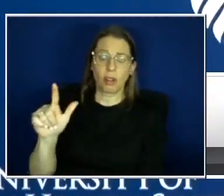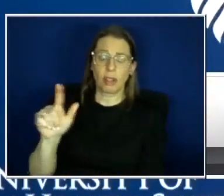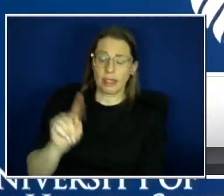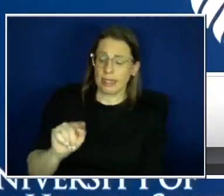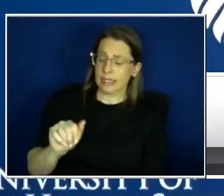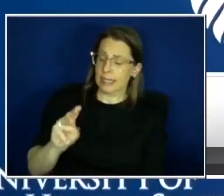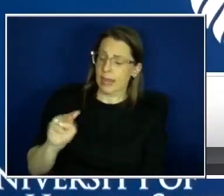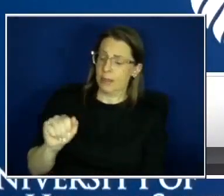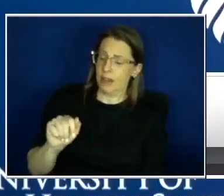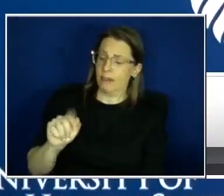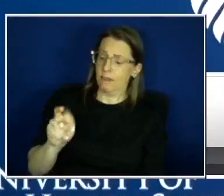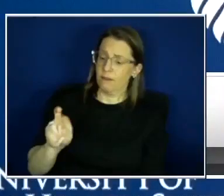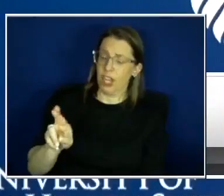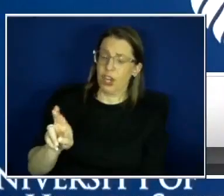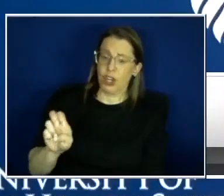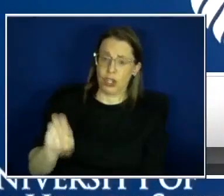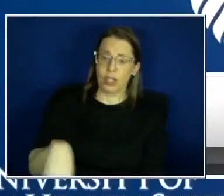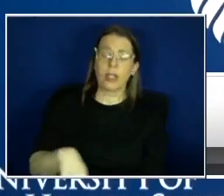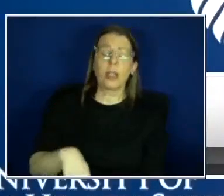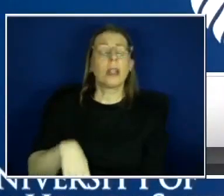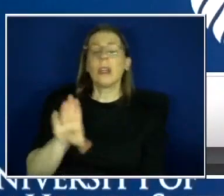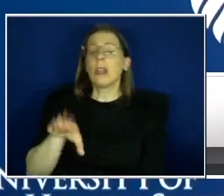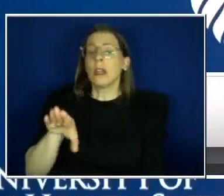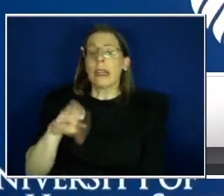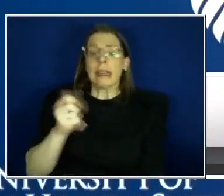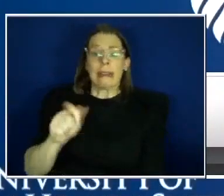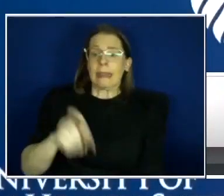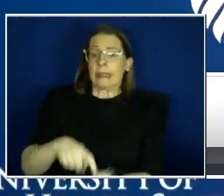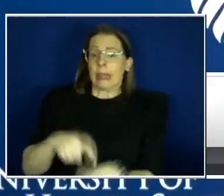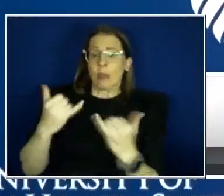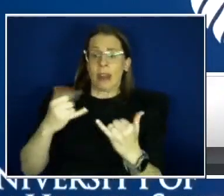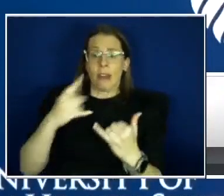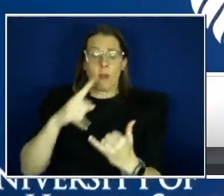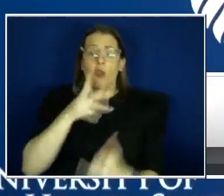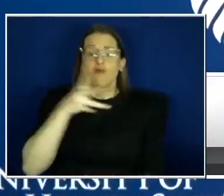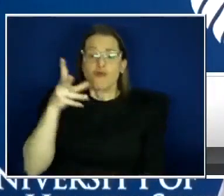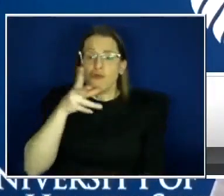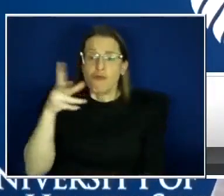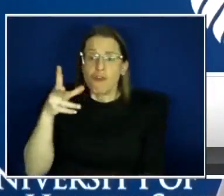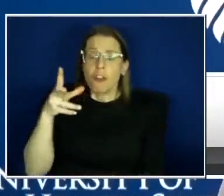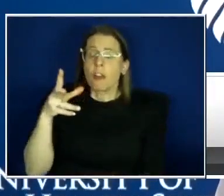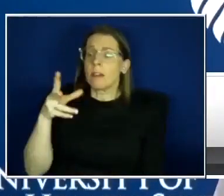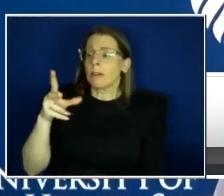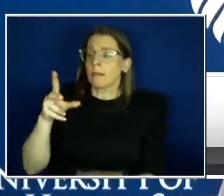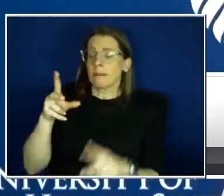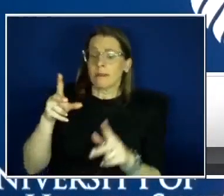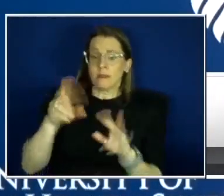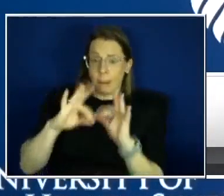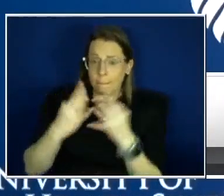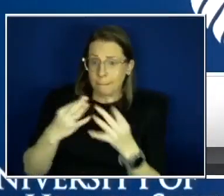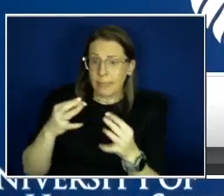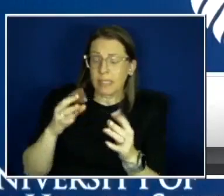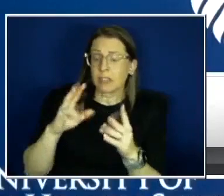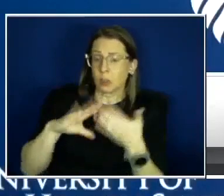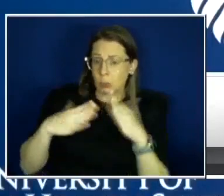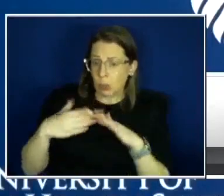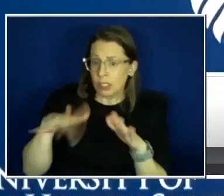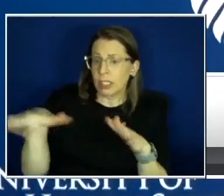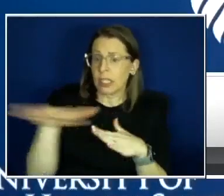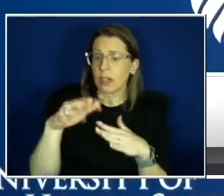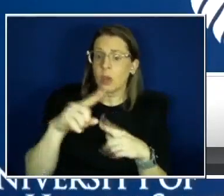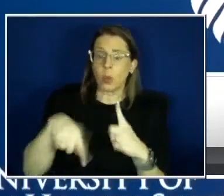we should say that any time right now, especially for our rural partners and communities, when you are working with